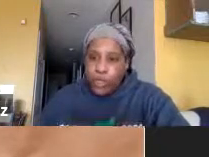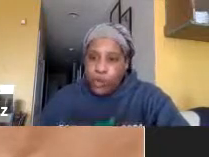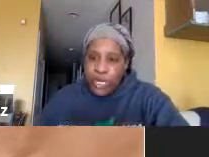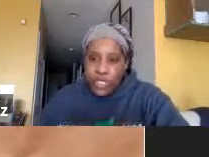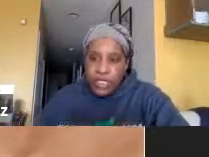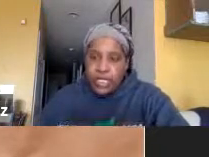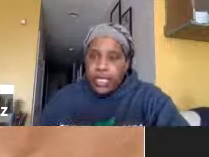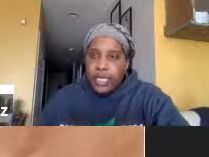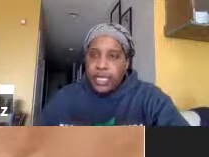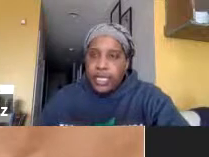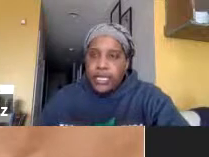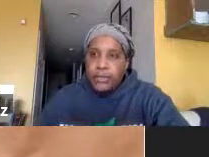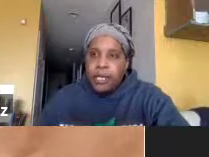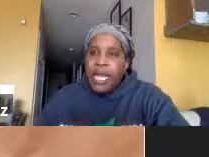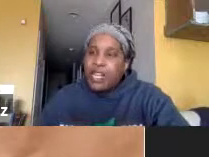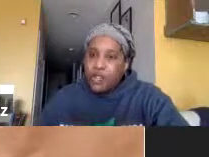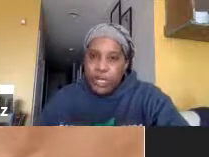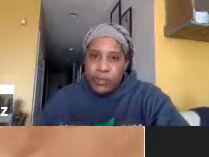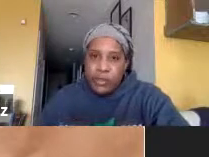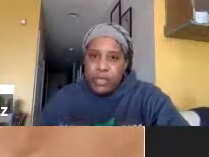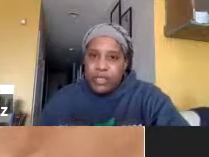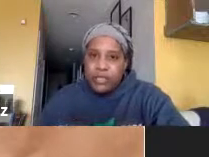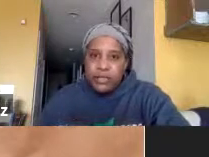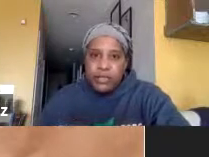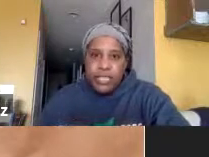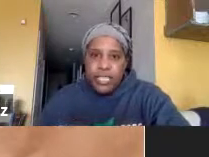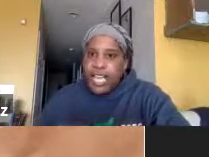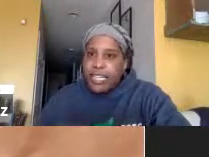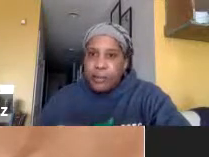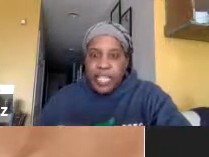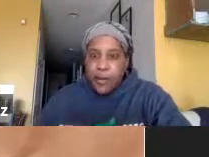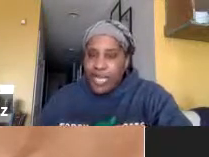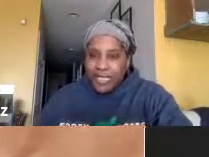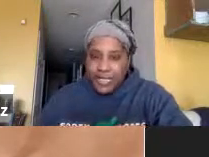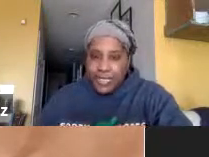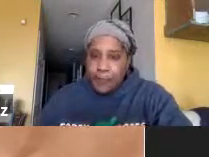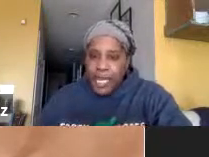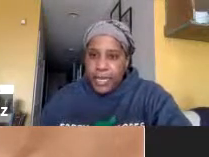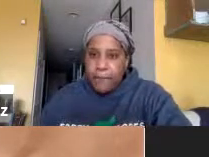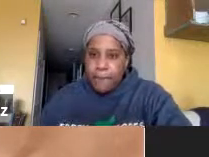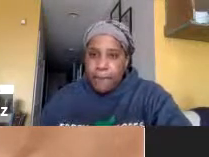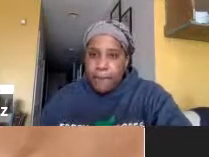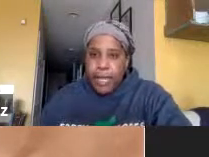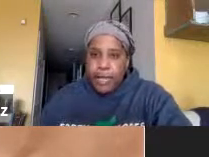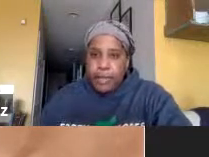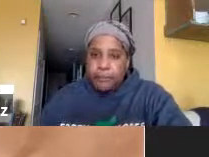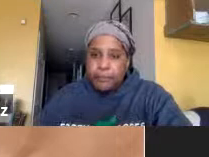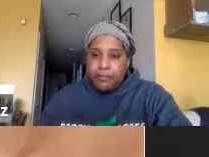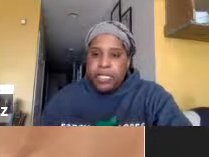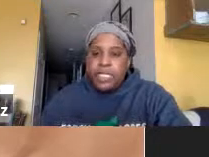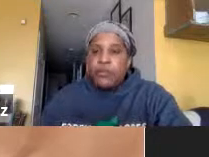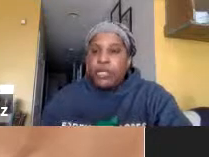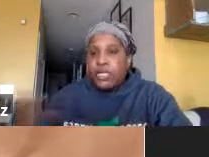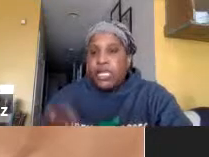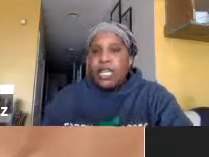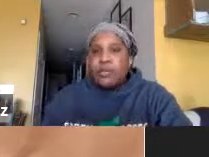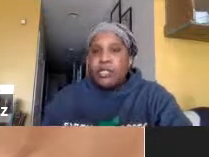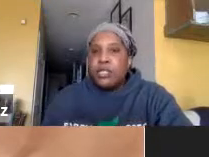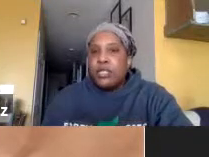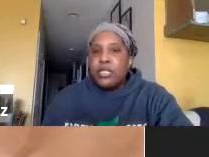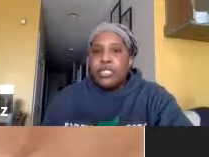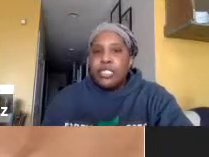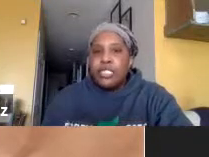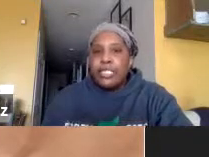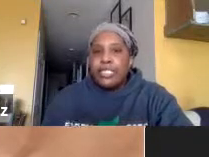bought refrigeration, hired people, gotten a POS system in. This was the